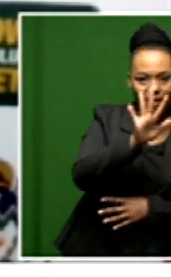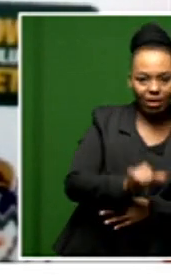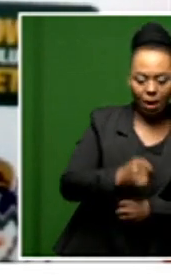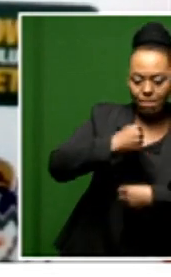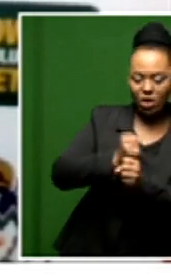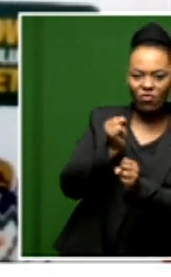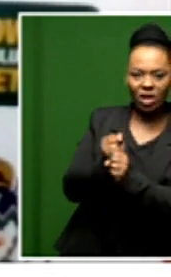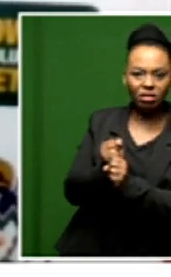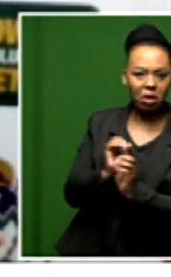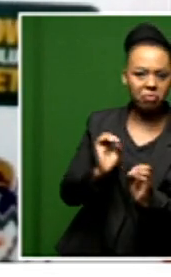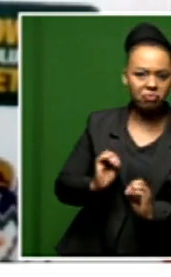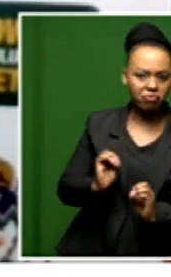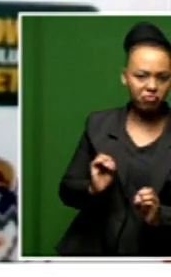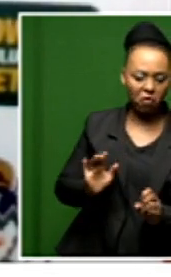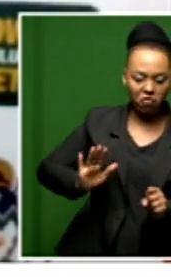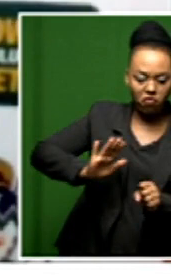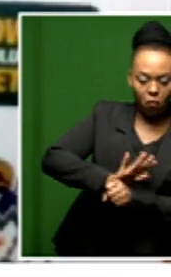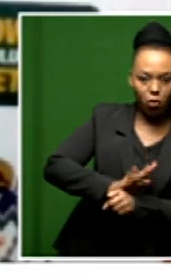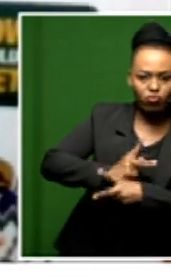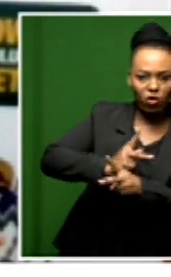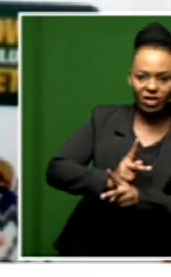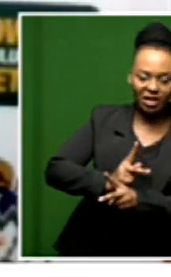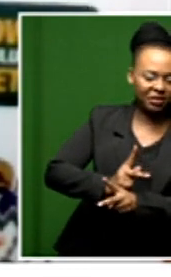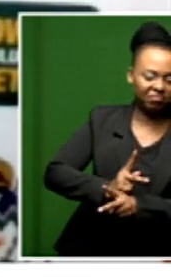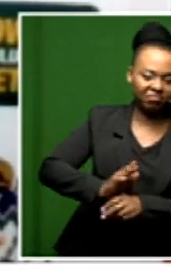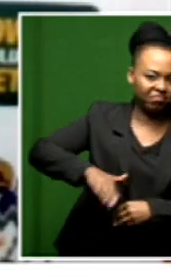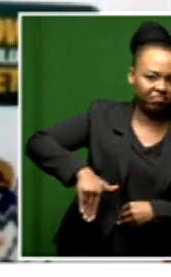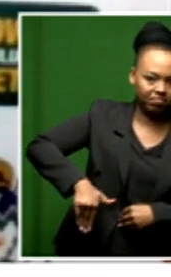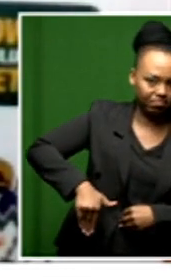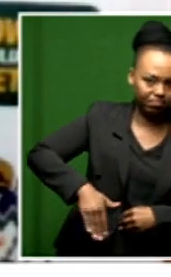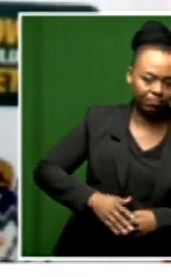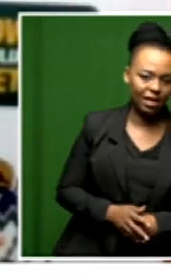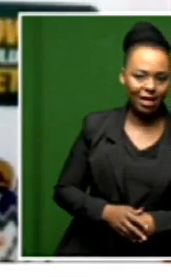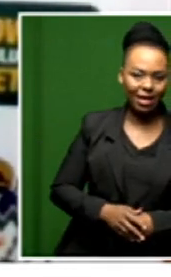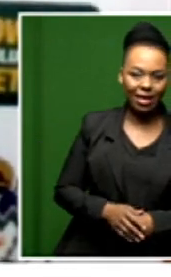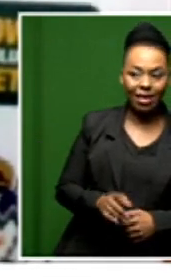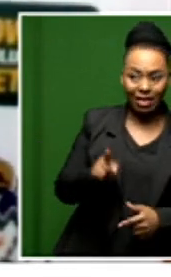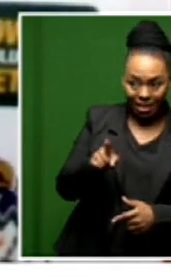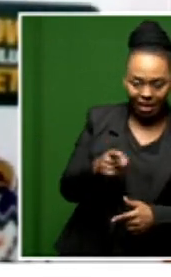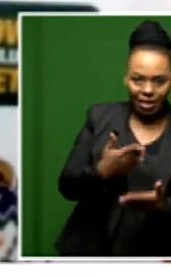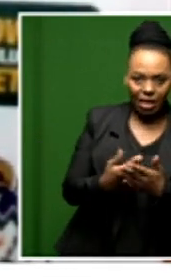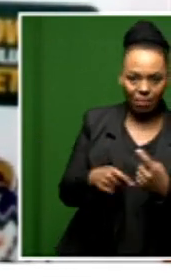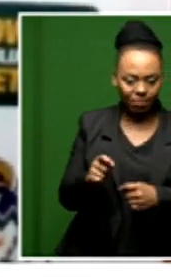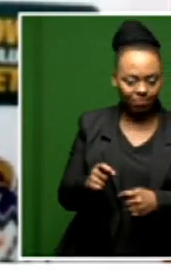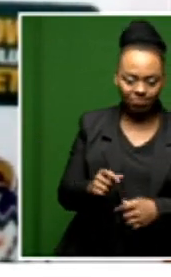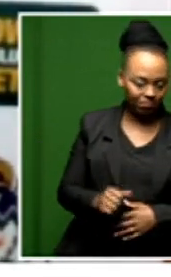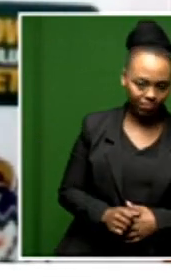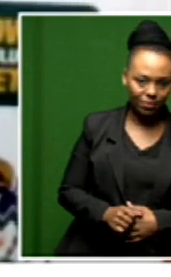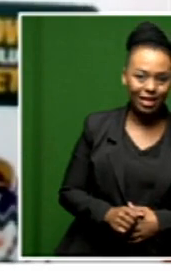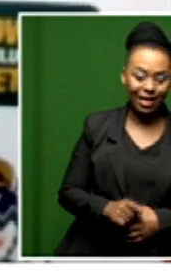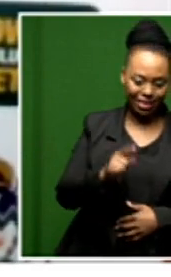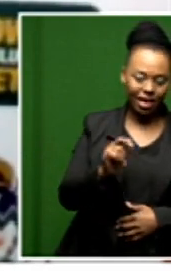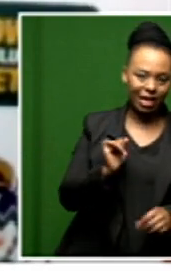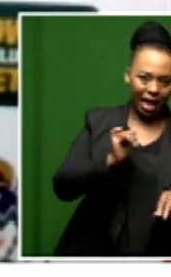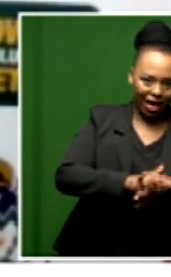manufactured into a full product that can be sold. It then compromises and affects the